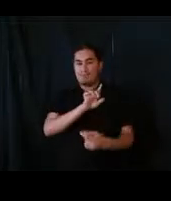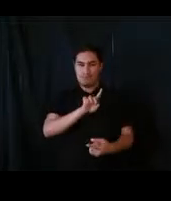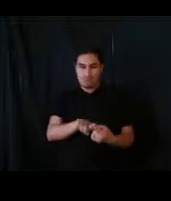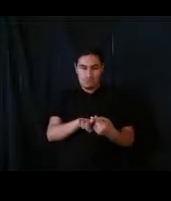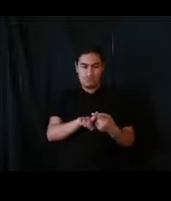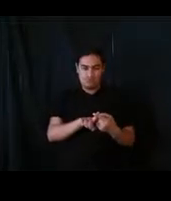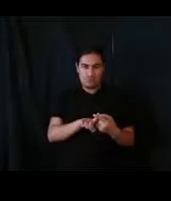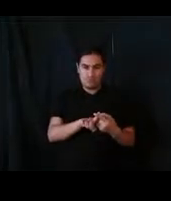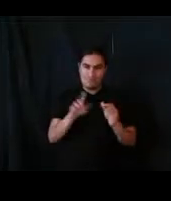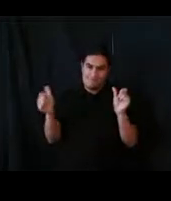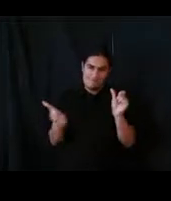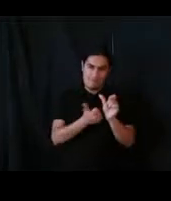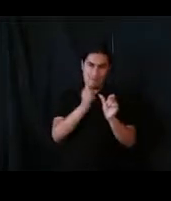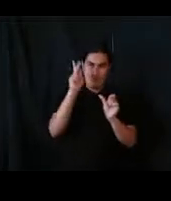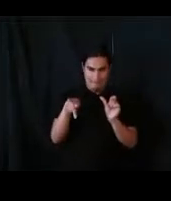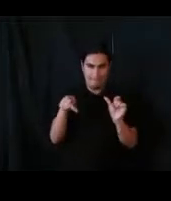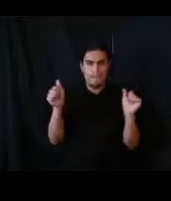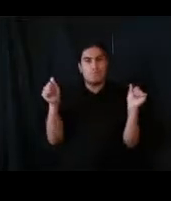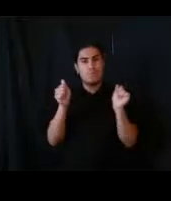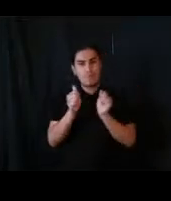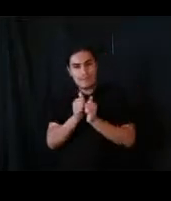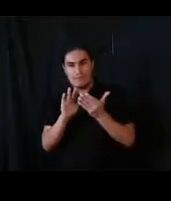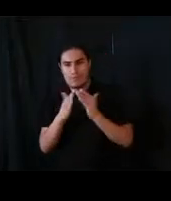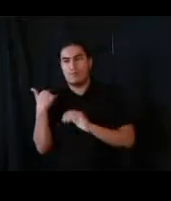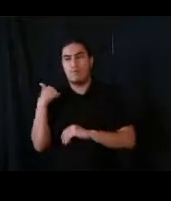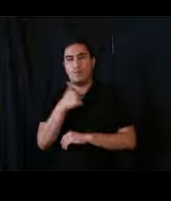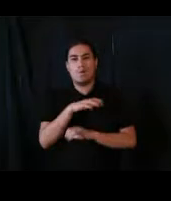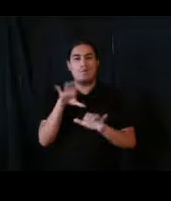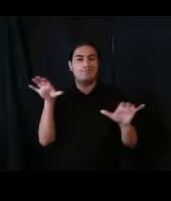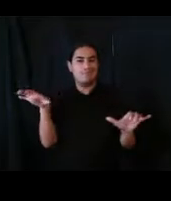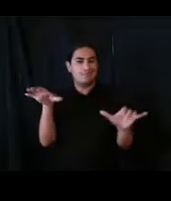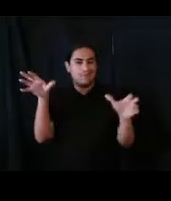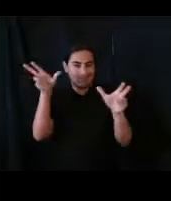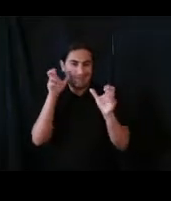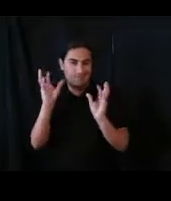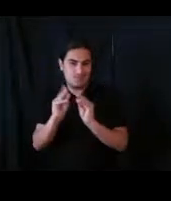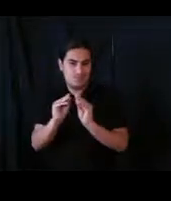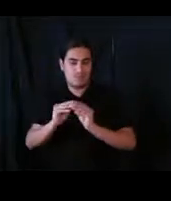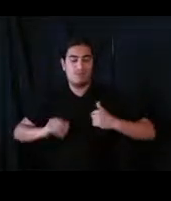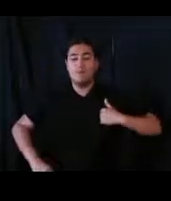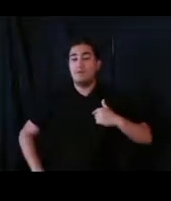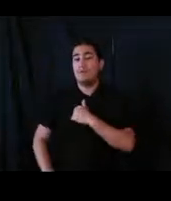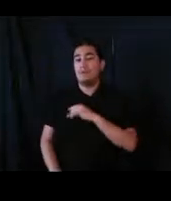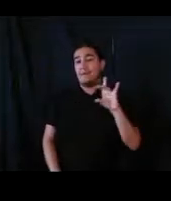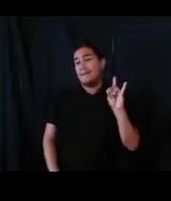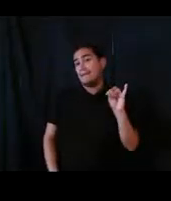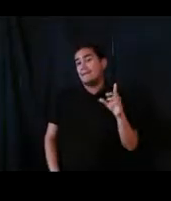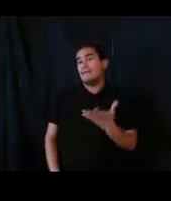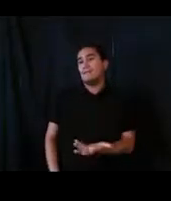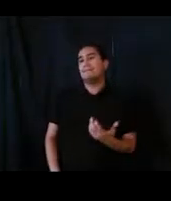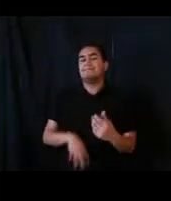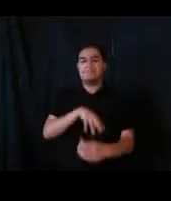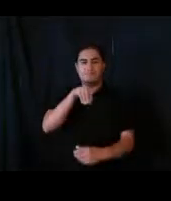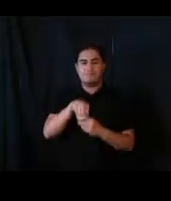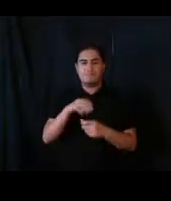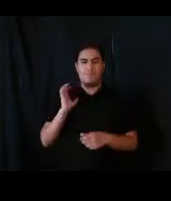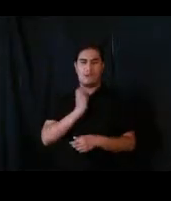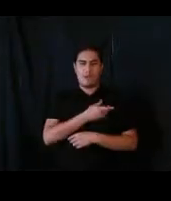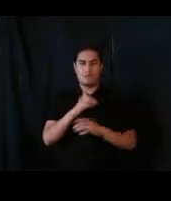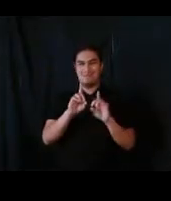continuing a follow-up with the communities where we've done these listening sessions and we did include our district